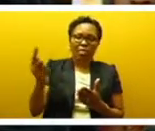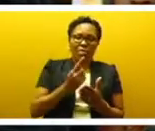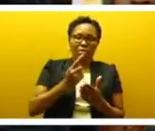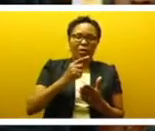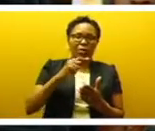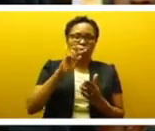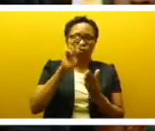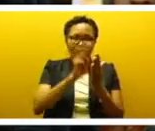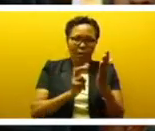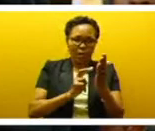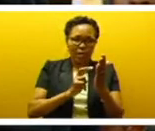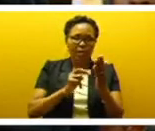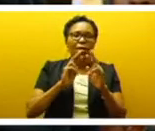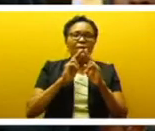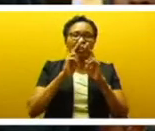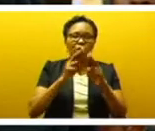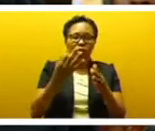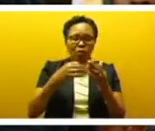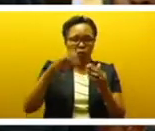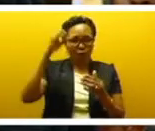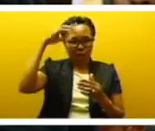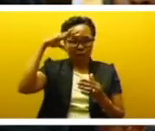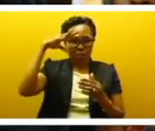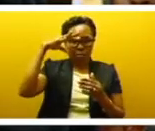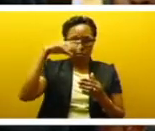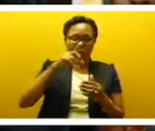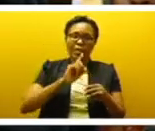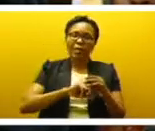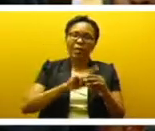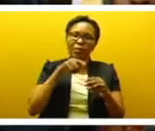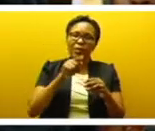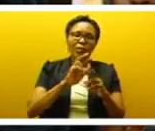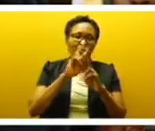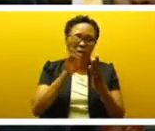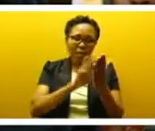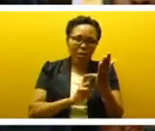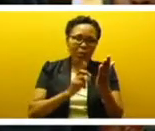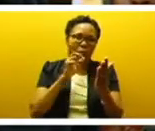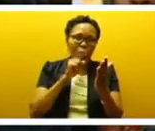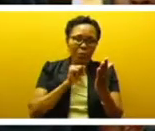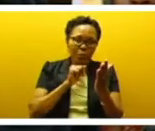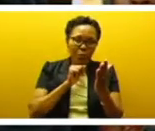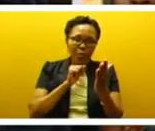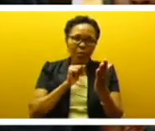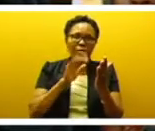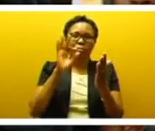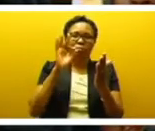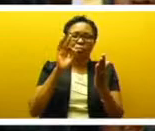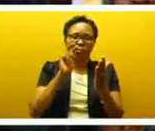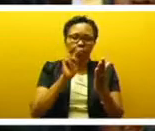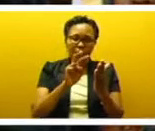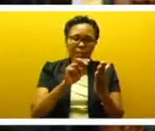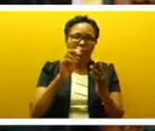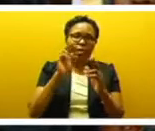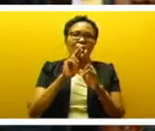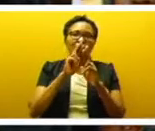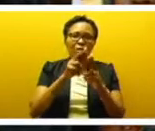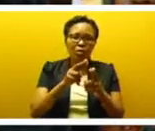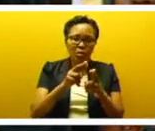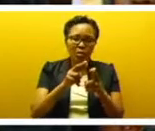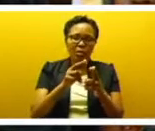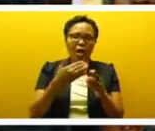constituency. After he reads the results, it turns out that the result he has read has